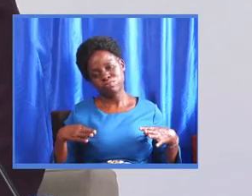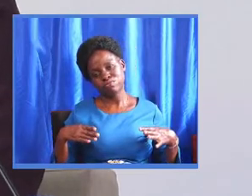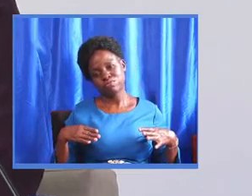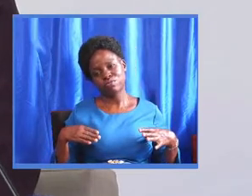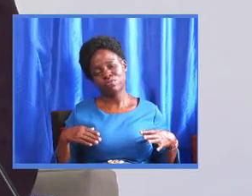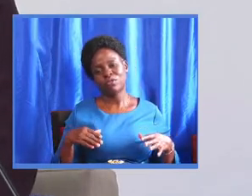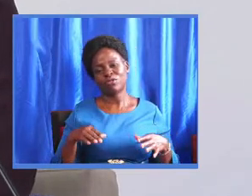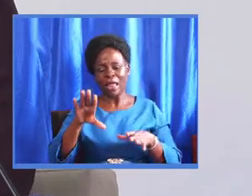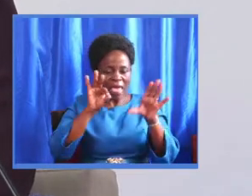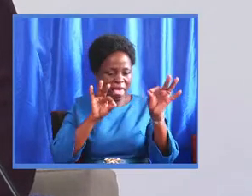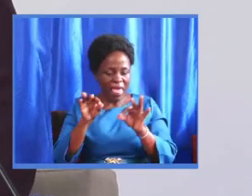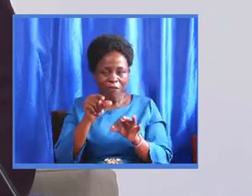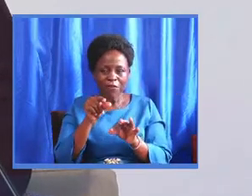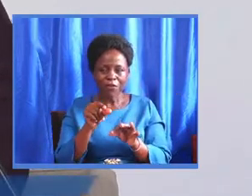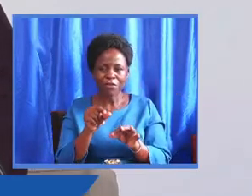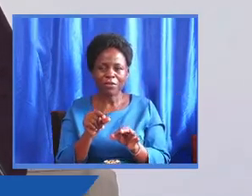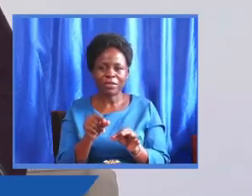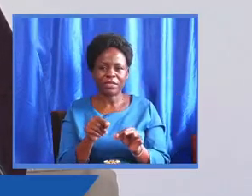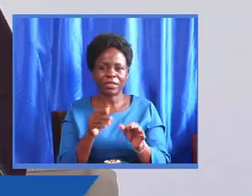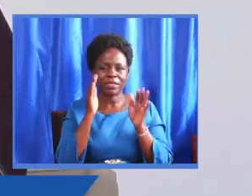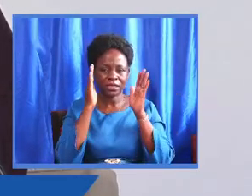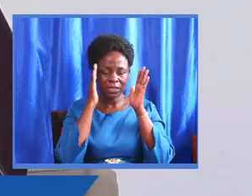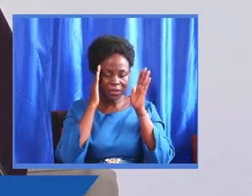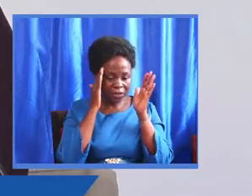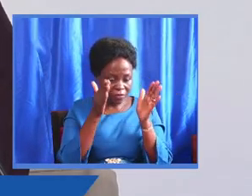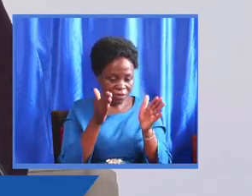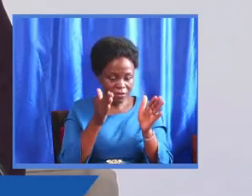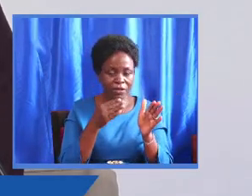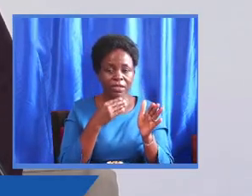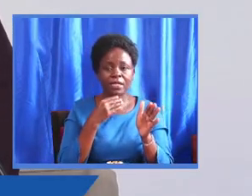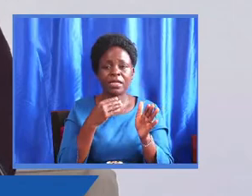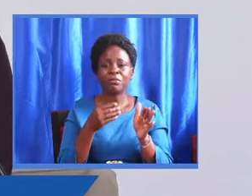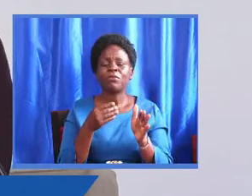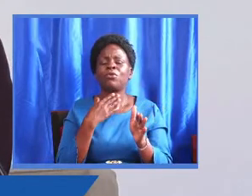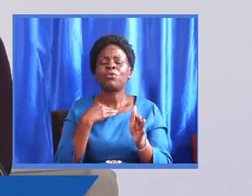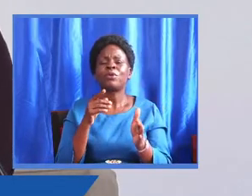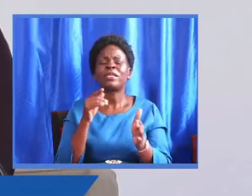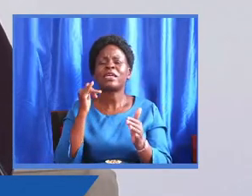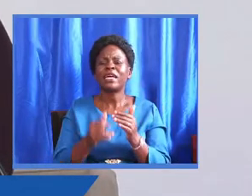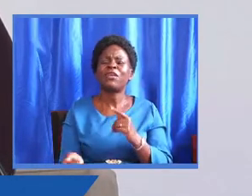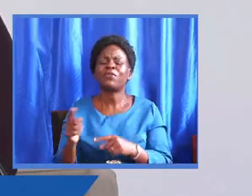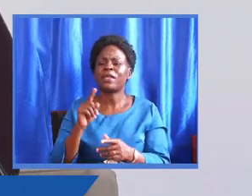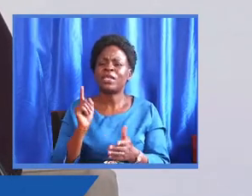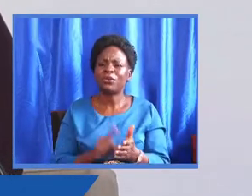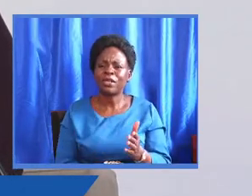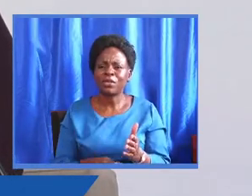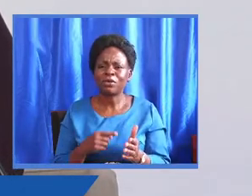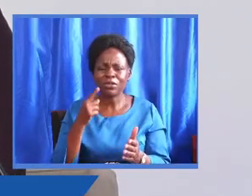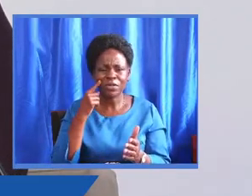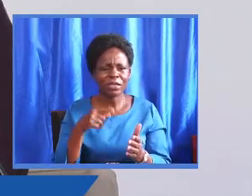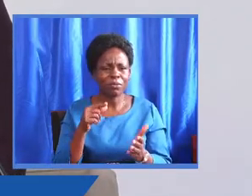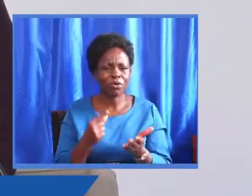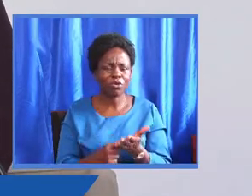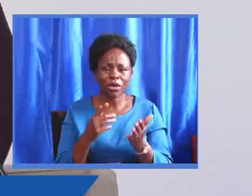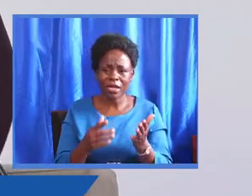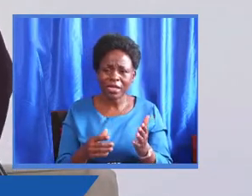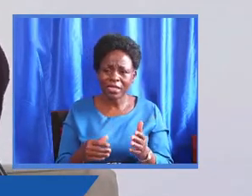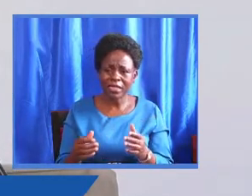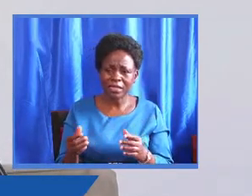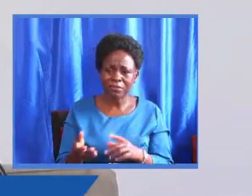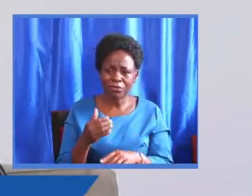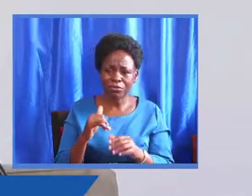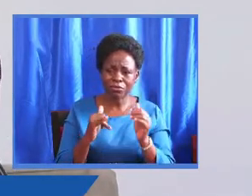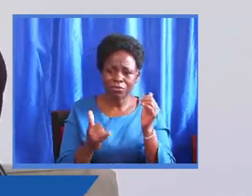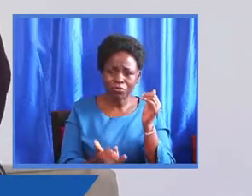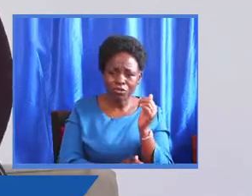selecting a few, but it's looking at what is the government focus at the point in time. What do we want to do at the end of the day? Do we want to see more Ugandans employed? Do we want to see more of